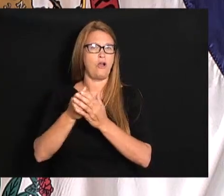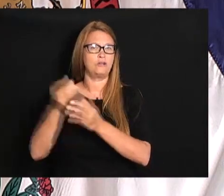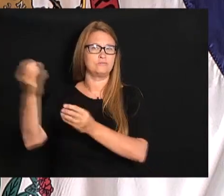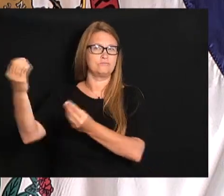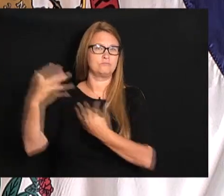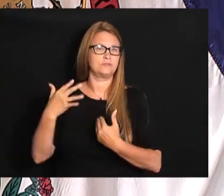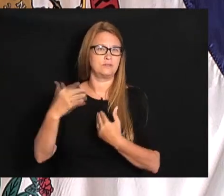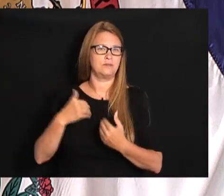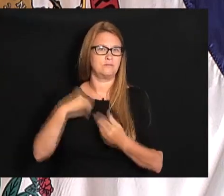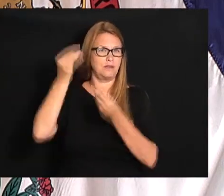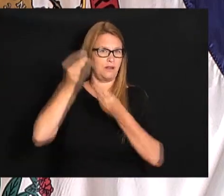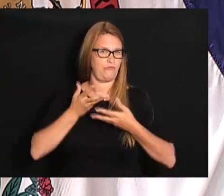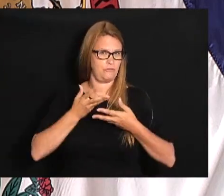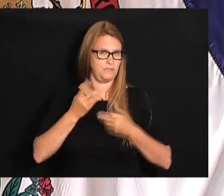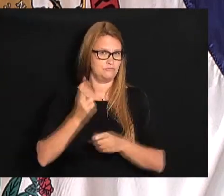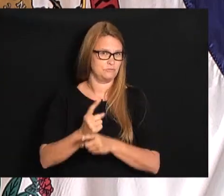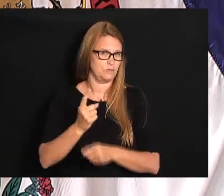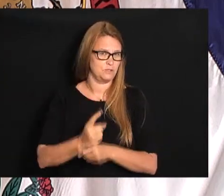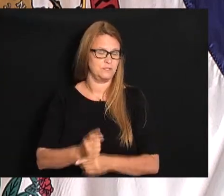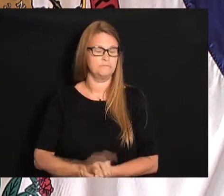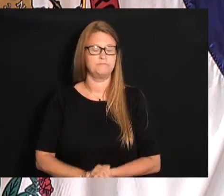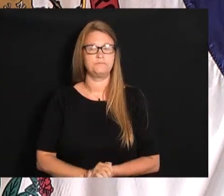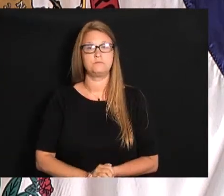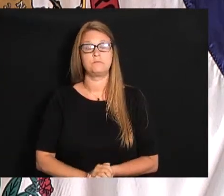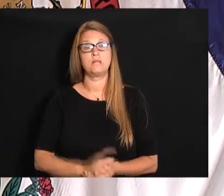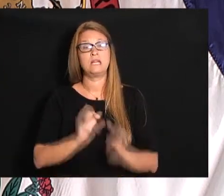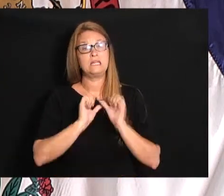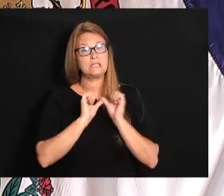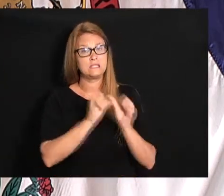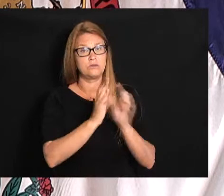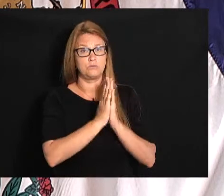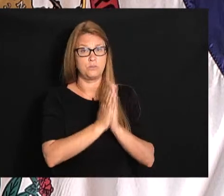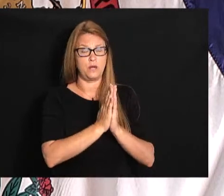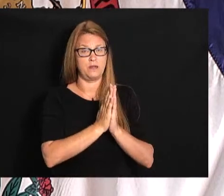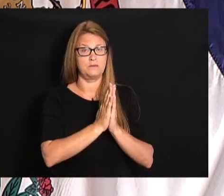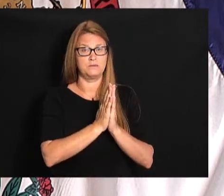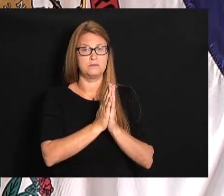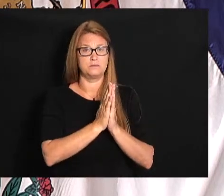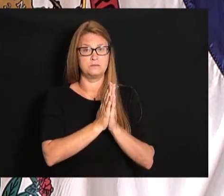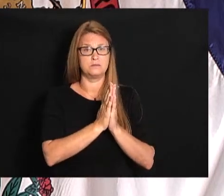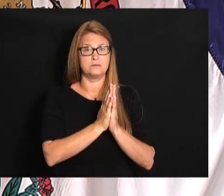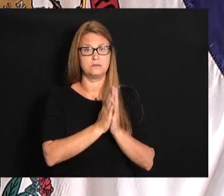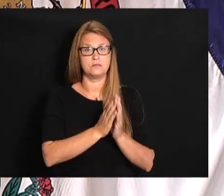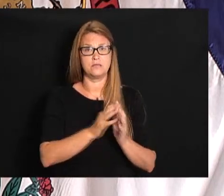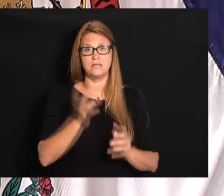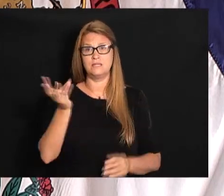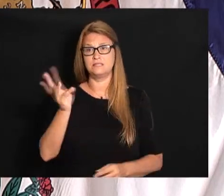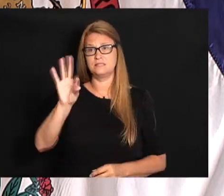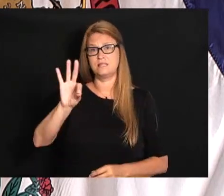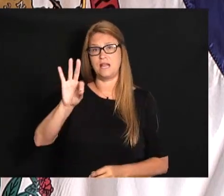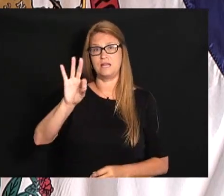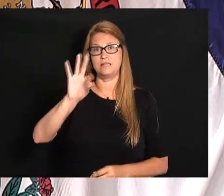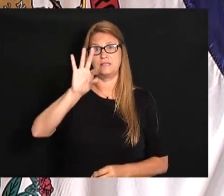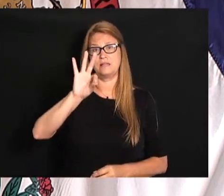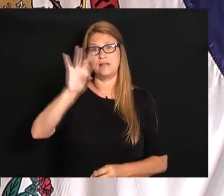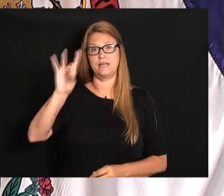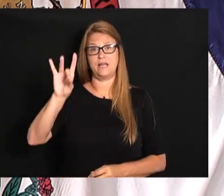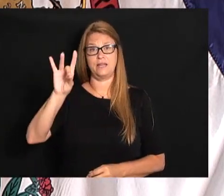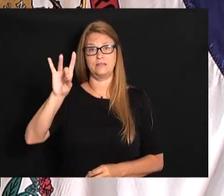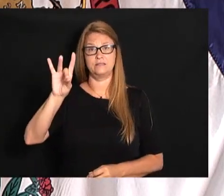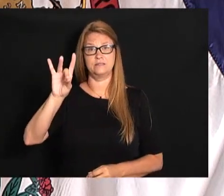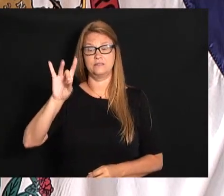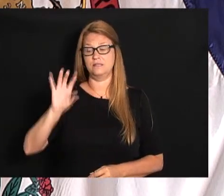weekend. But I ask for your prayers in many, many ways. The 6,998th death